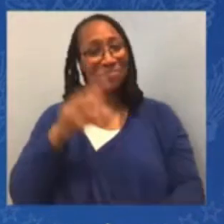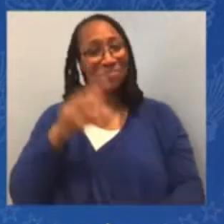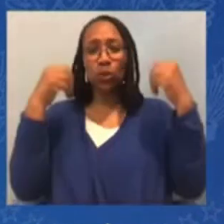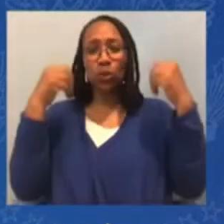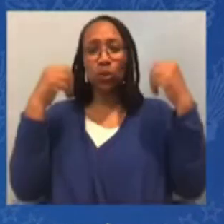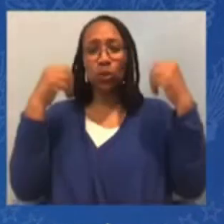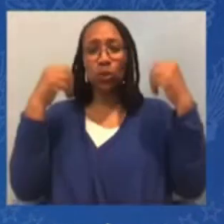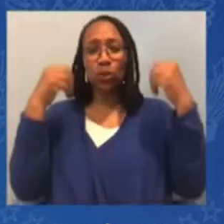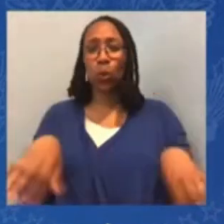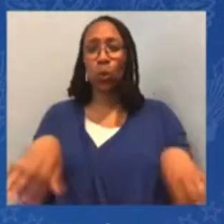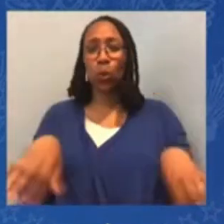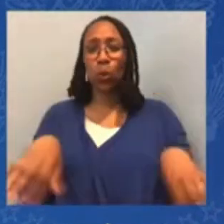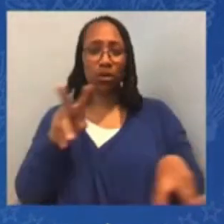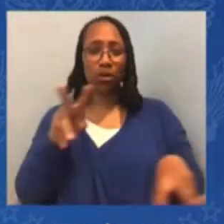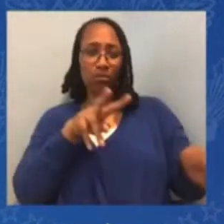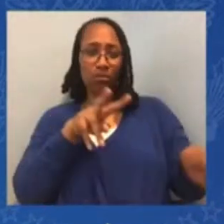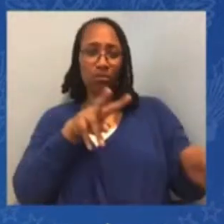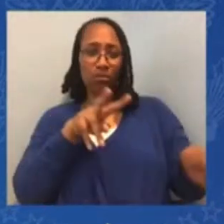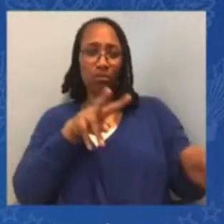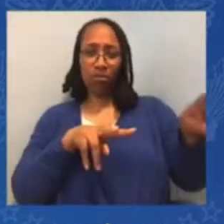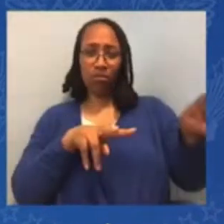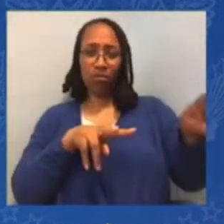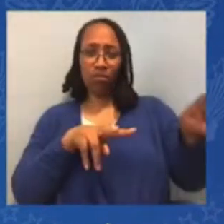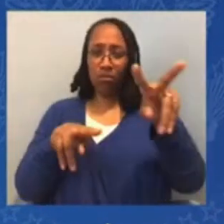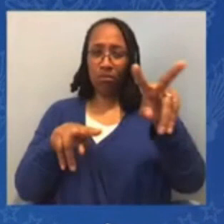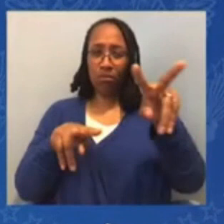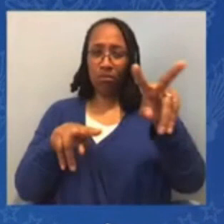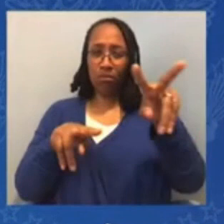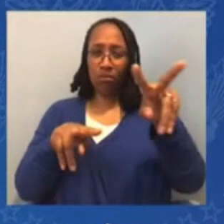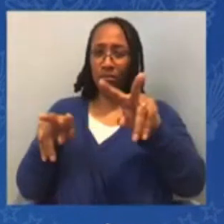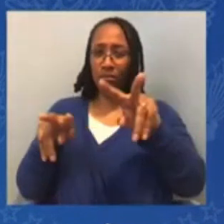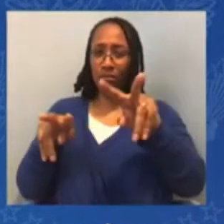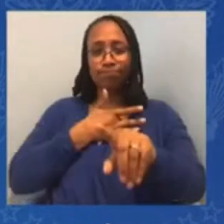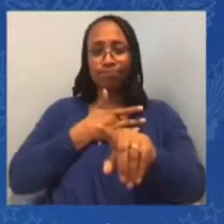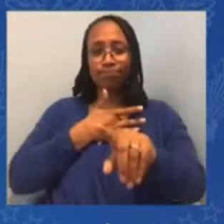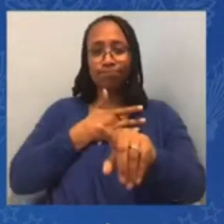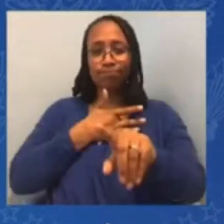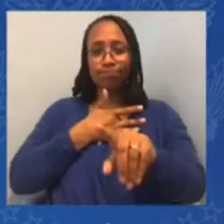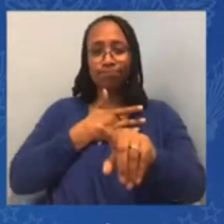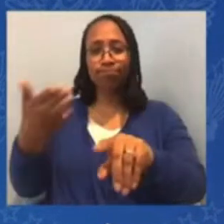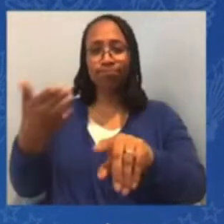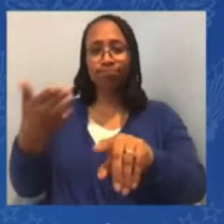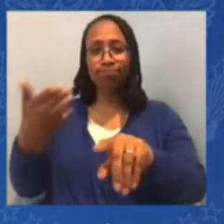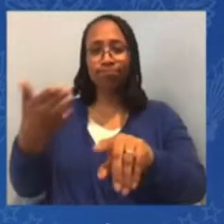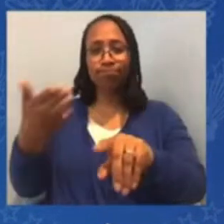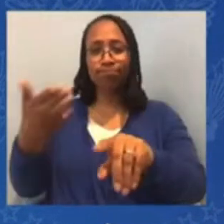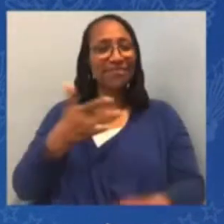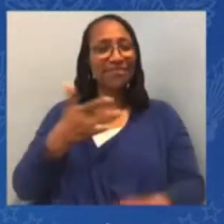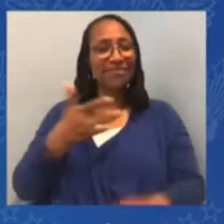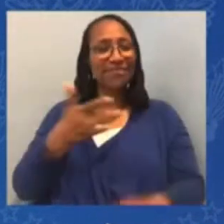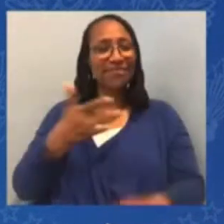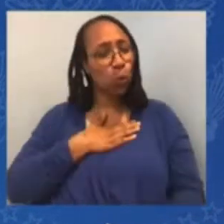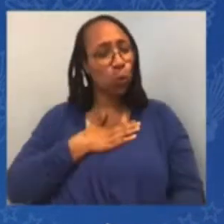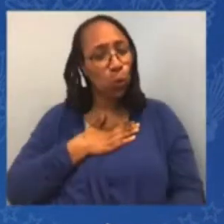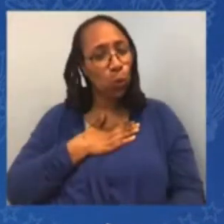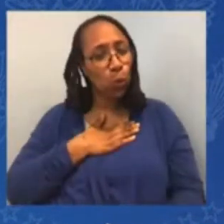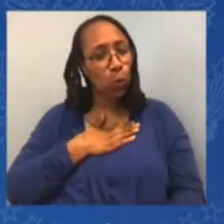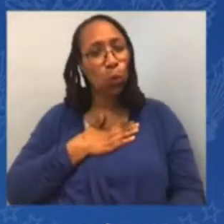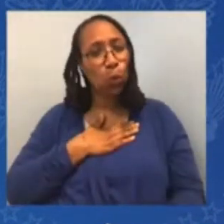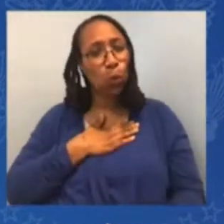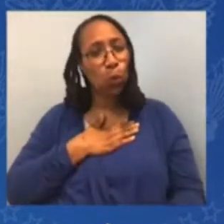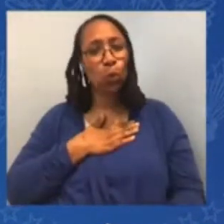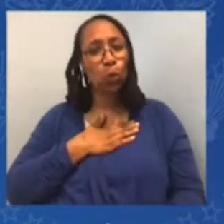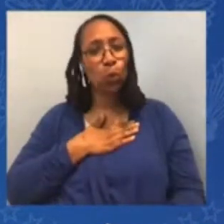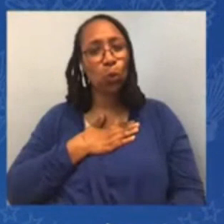about this issue on his shirt sleeve. Maybe that's why he feels this